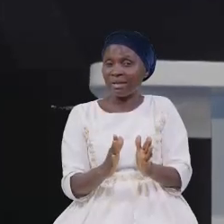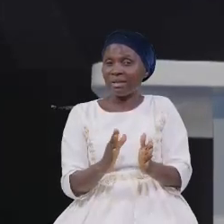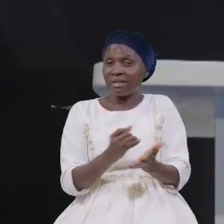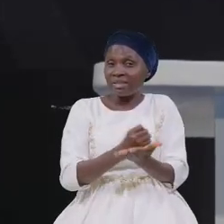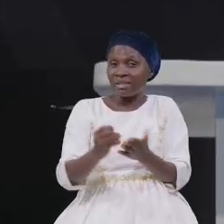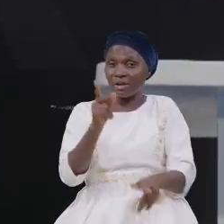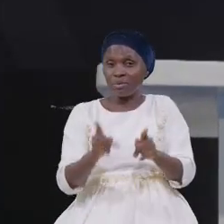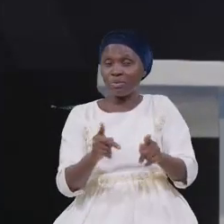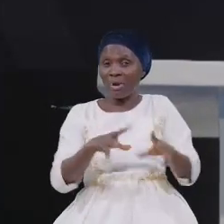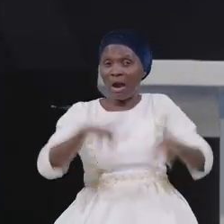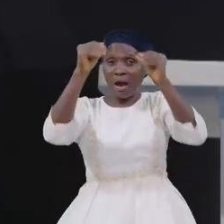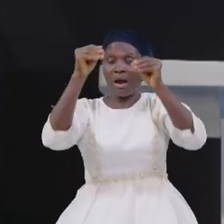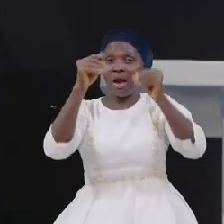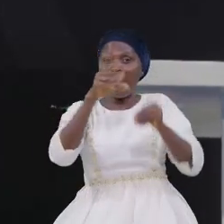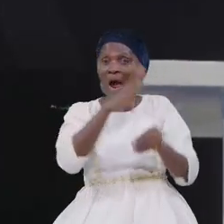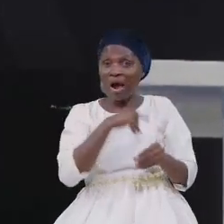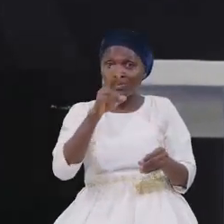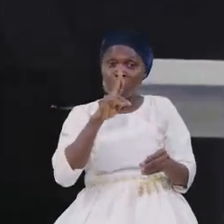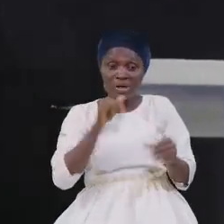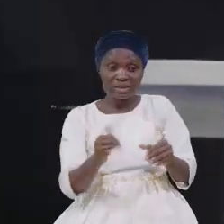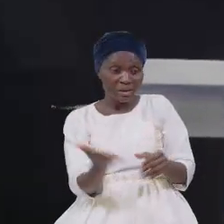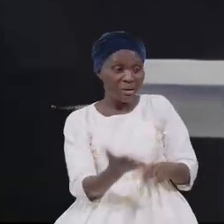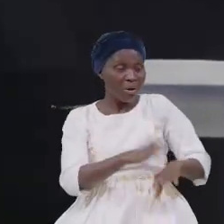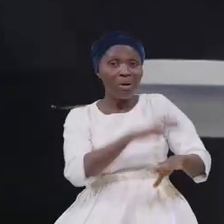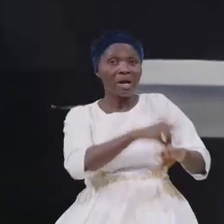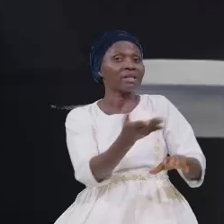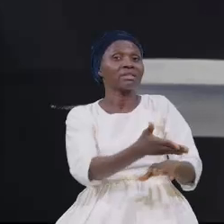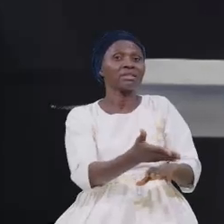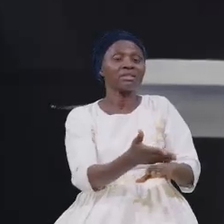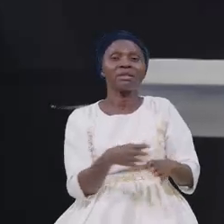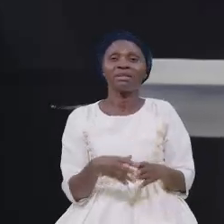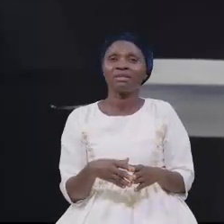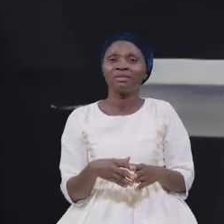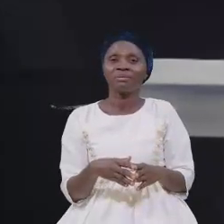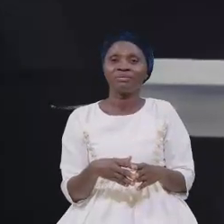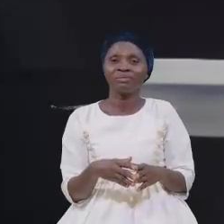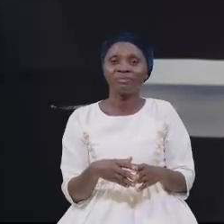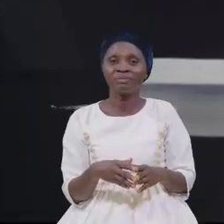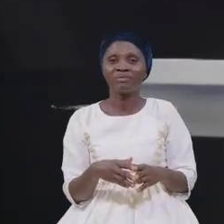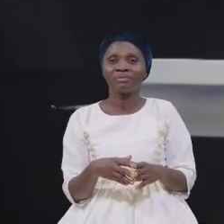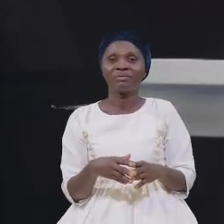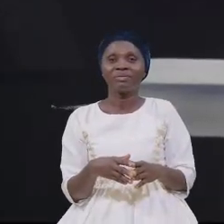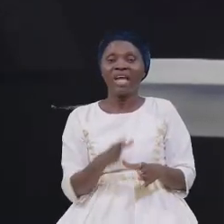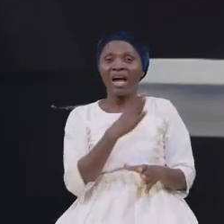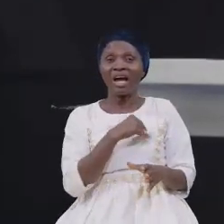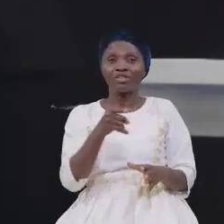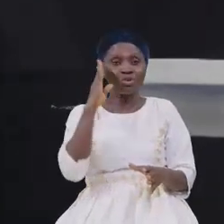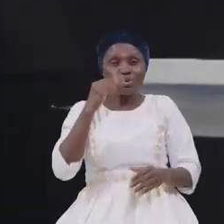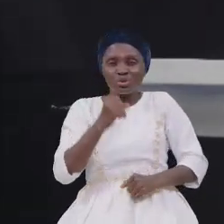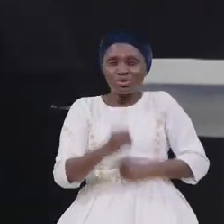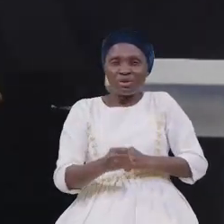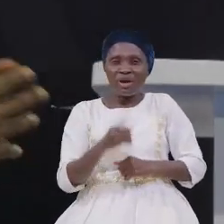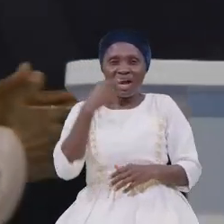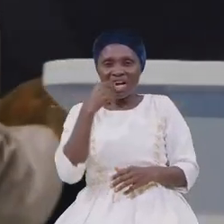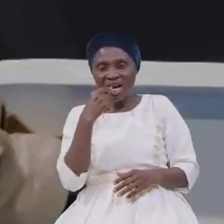precursor of the suffering in hell. It's called the great tribulation. And those who